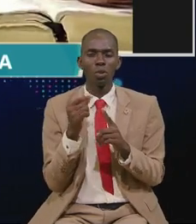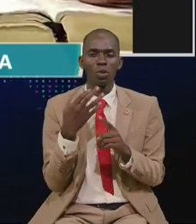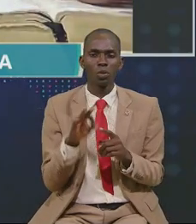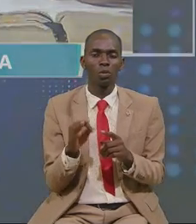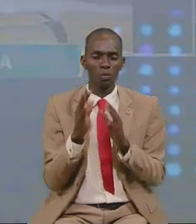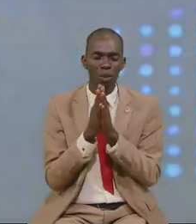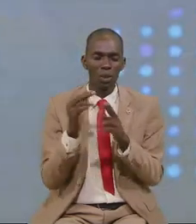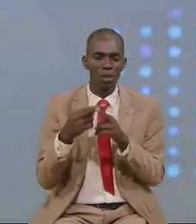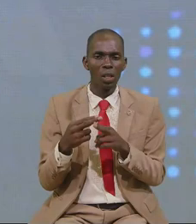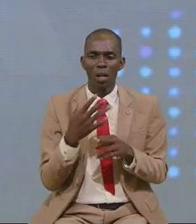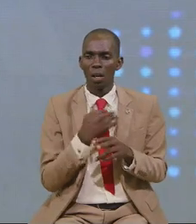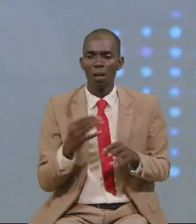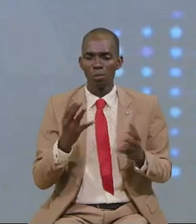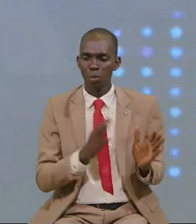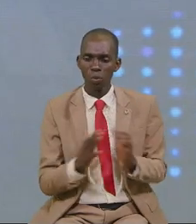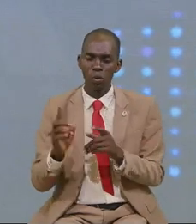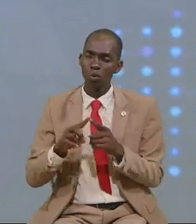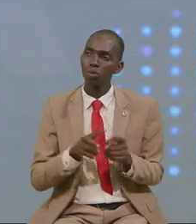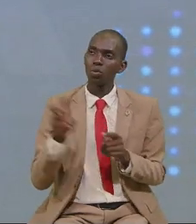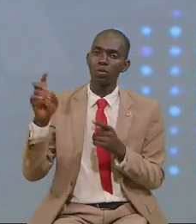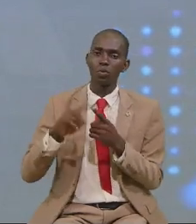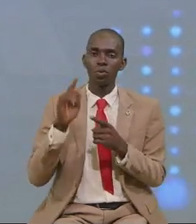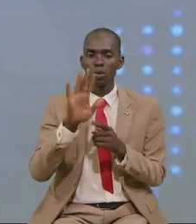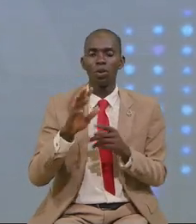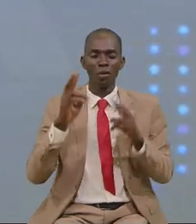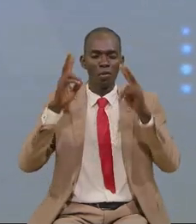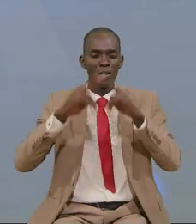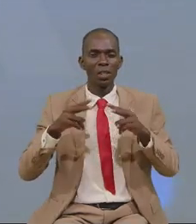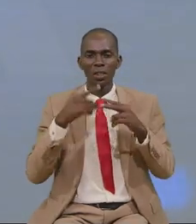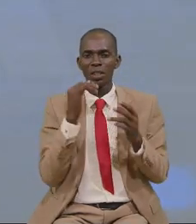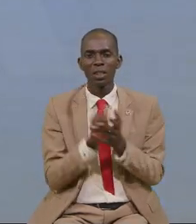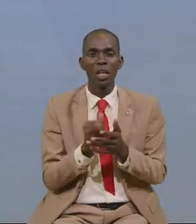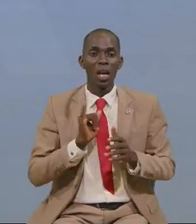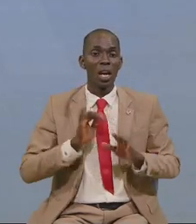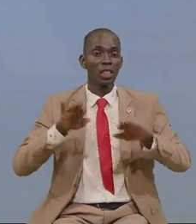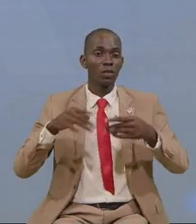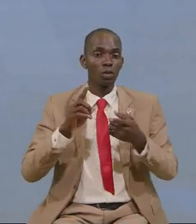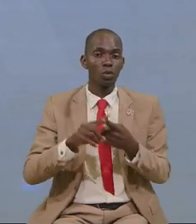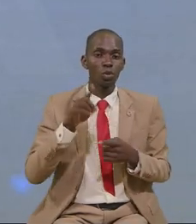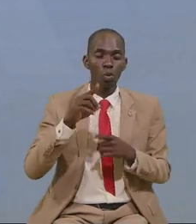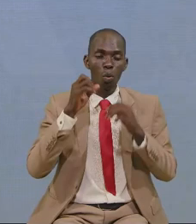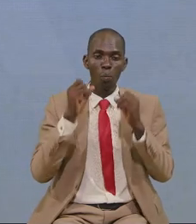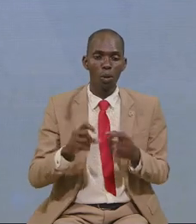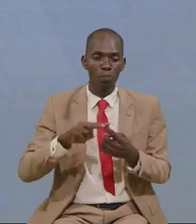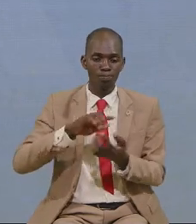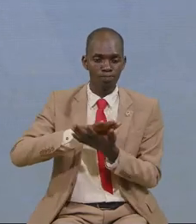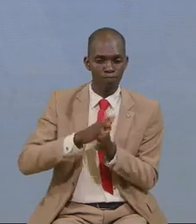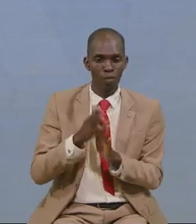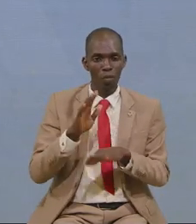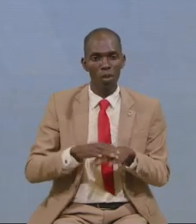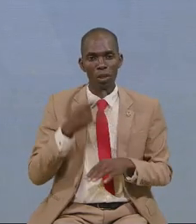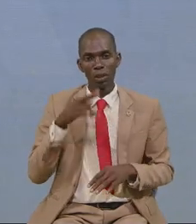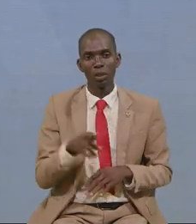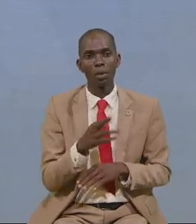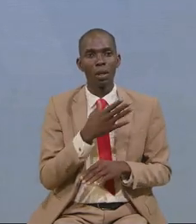to the village. Behold, I give unto you power to tread on serpents and scorpions, and